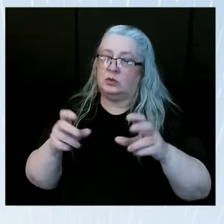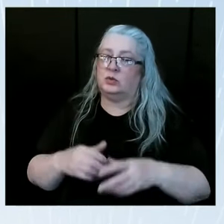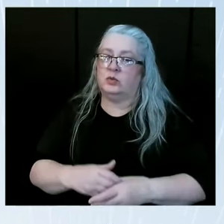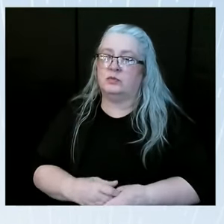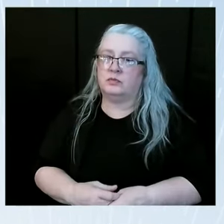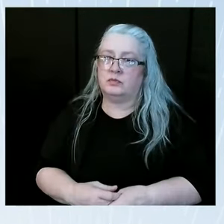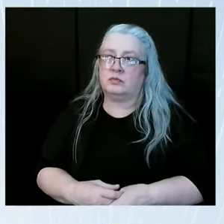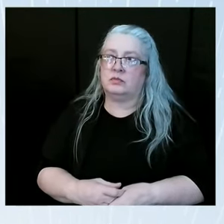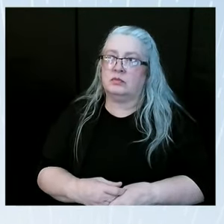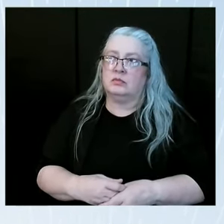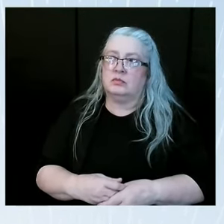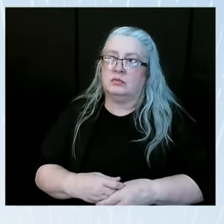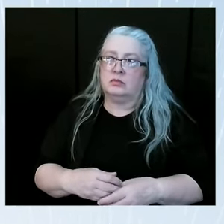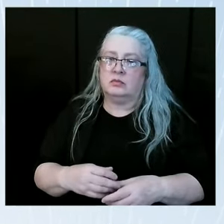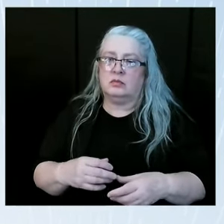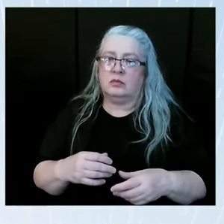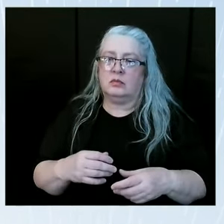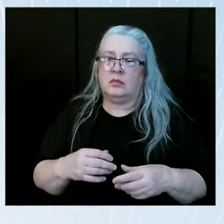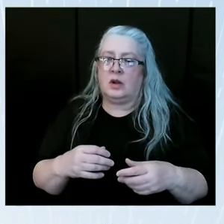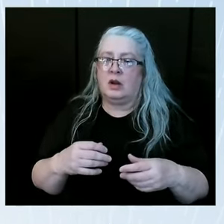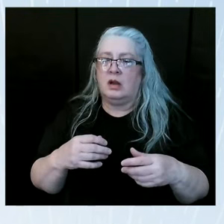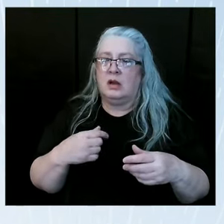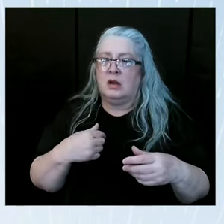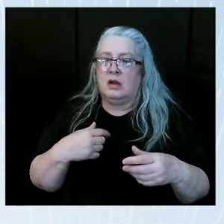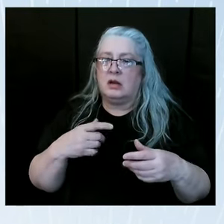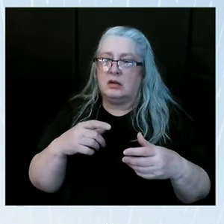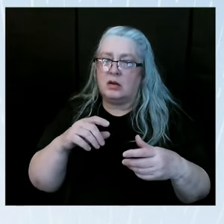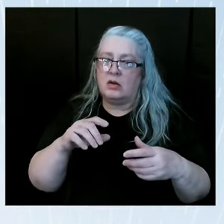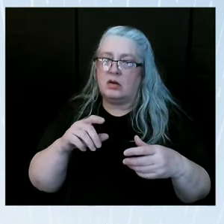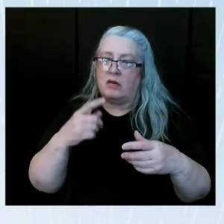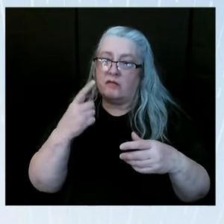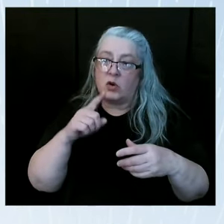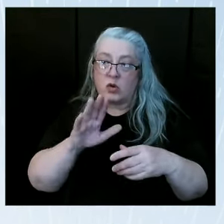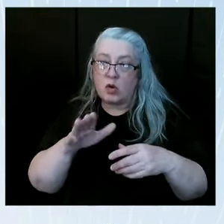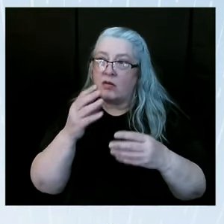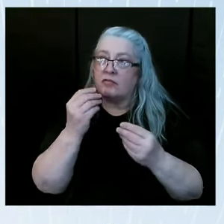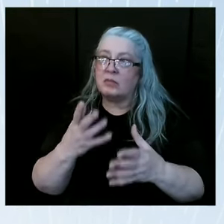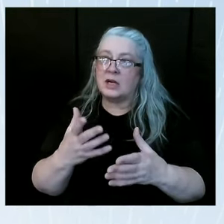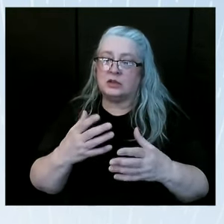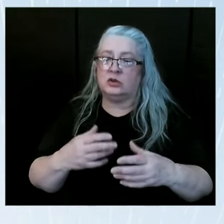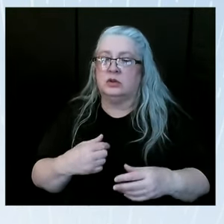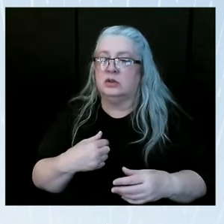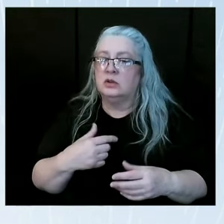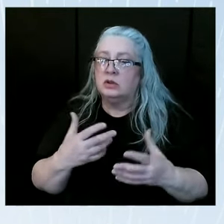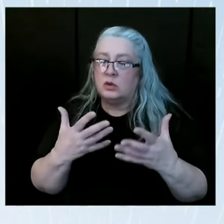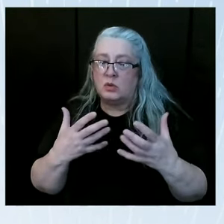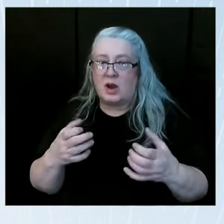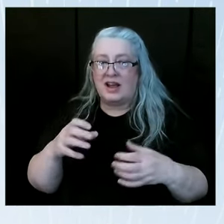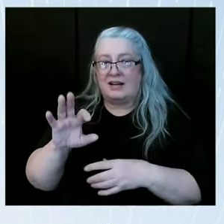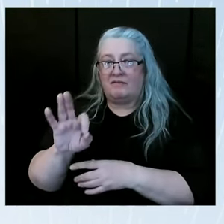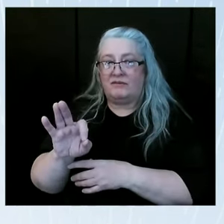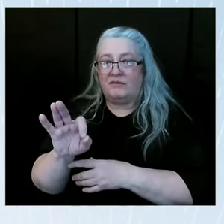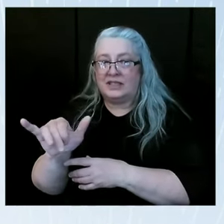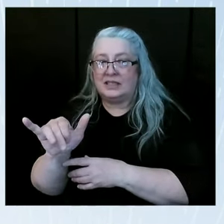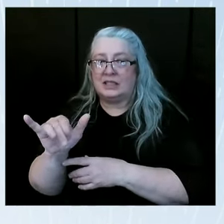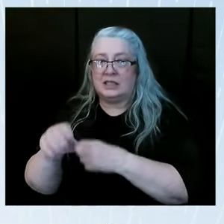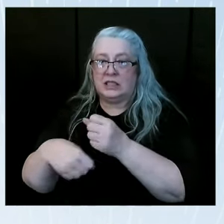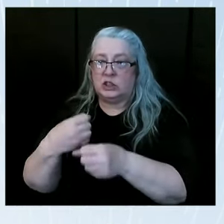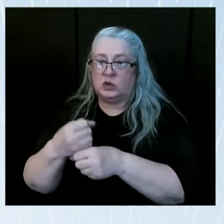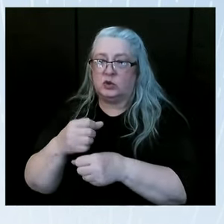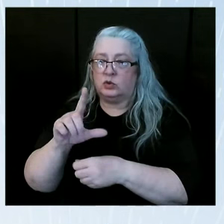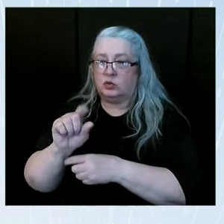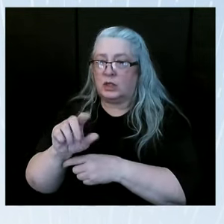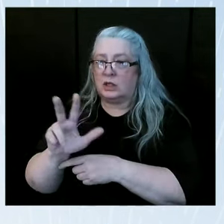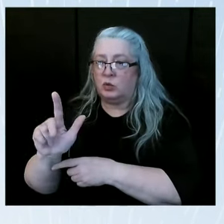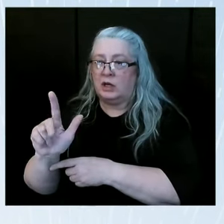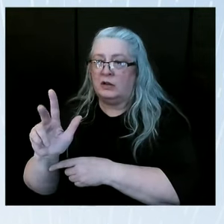forward to working with all departments and agencies to prioritize human trafficking in your planned uses of your funds. So that's something